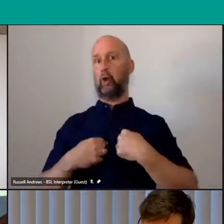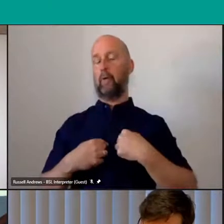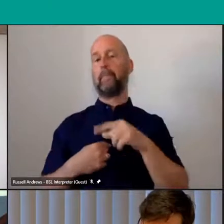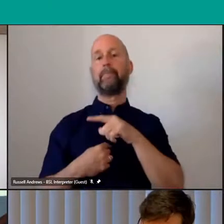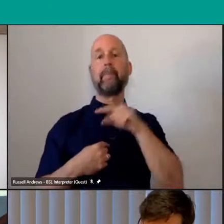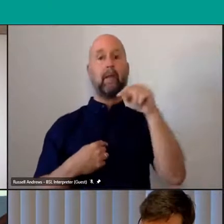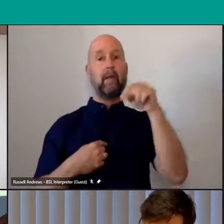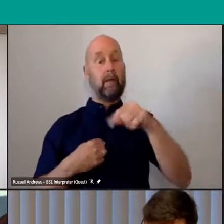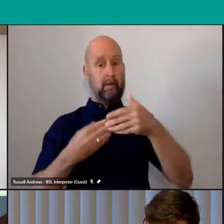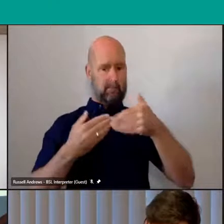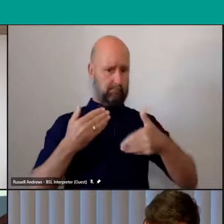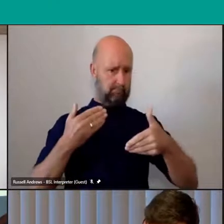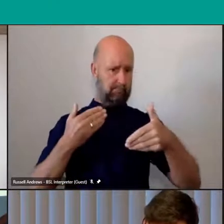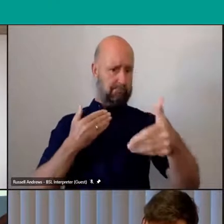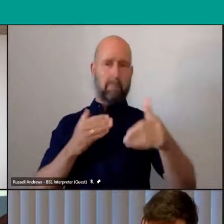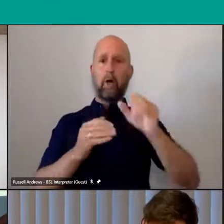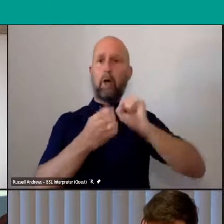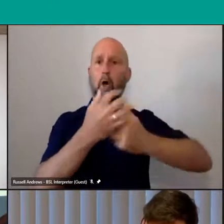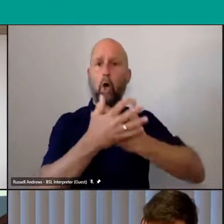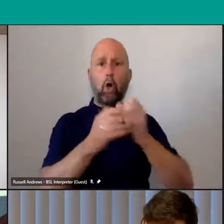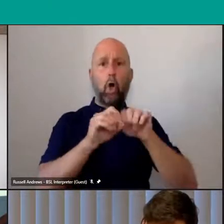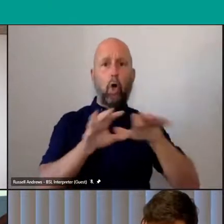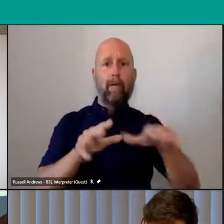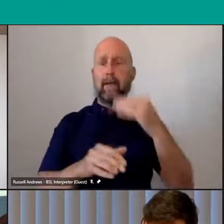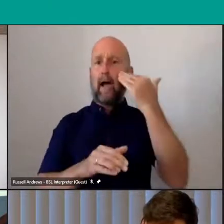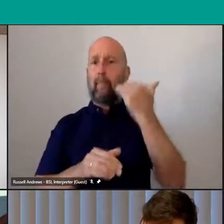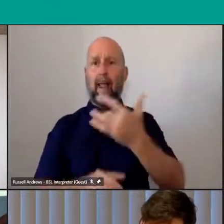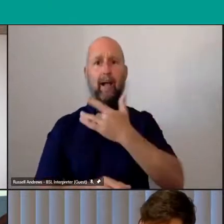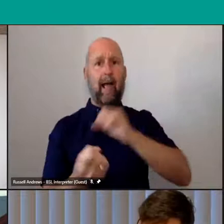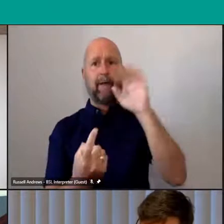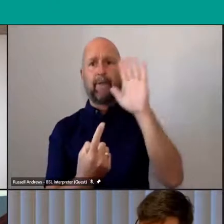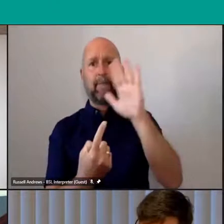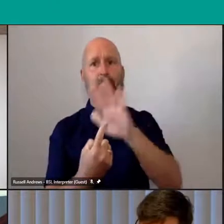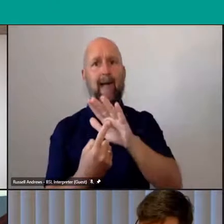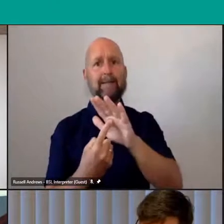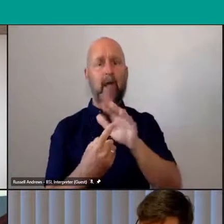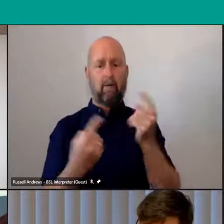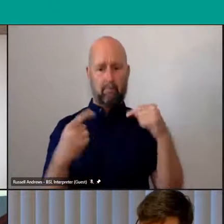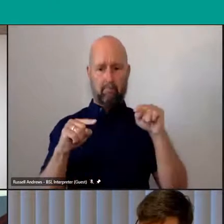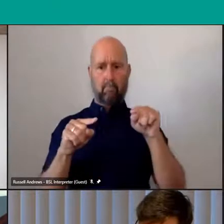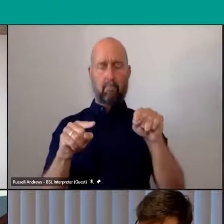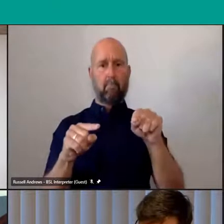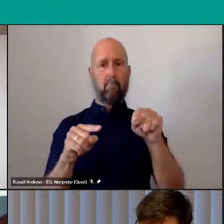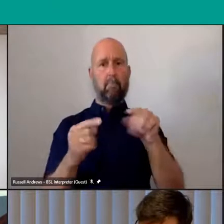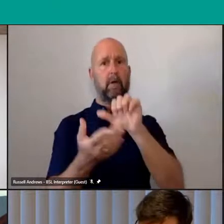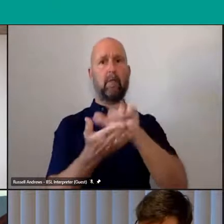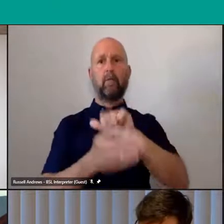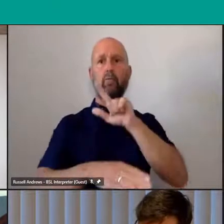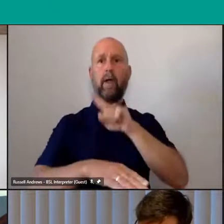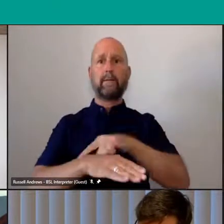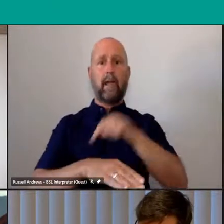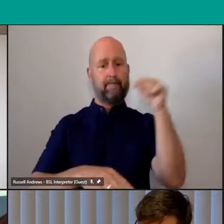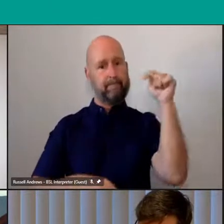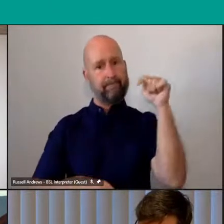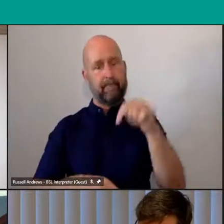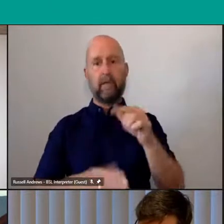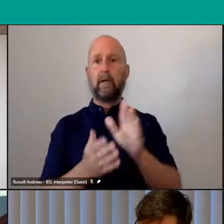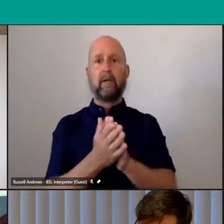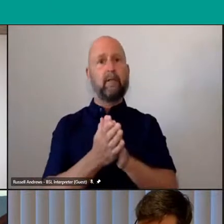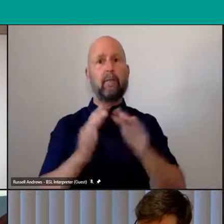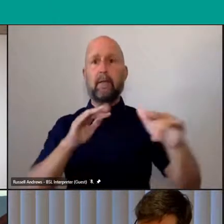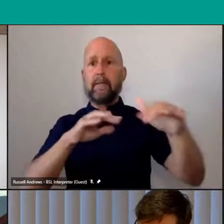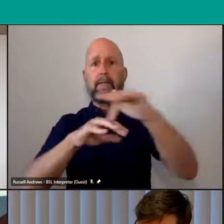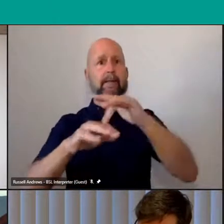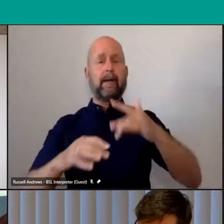This time of COVID and Black Lives Matter is the time for this place, this vibrant city